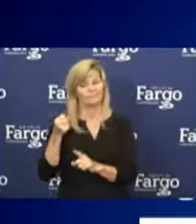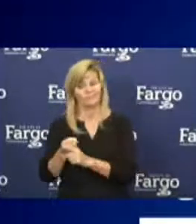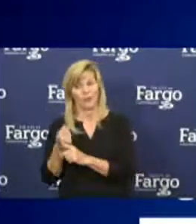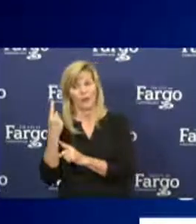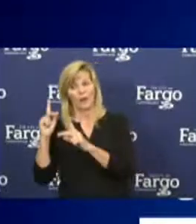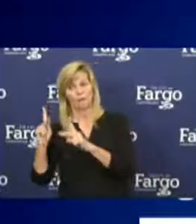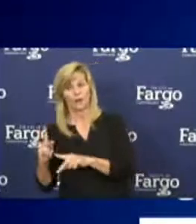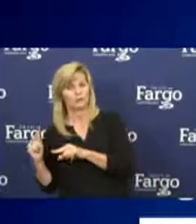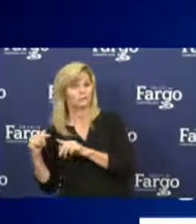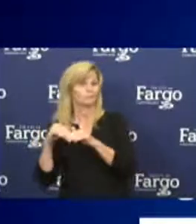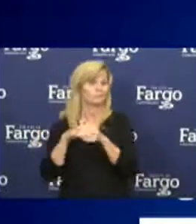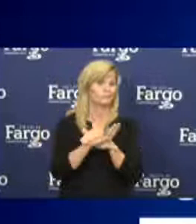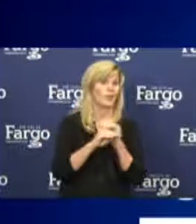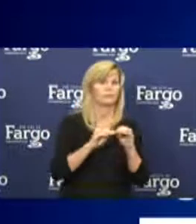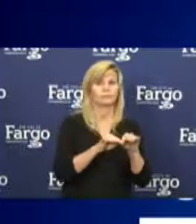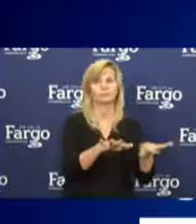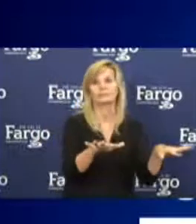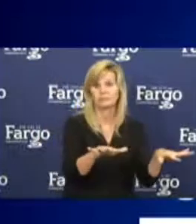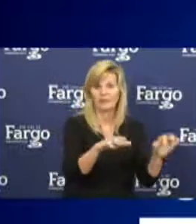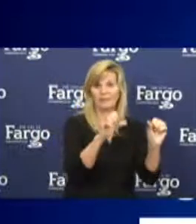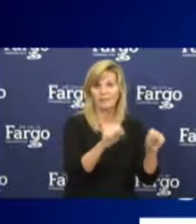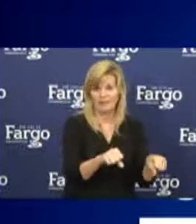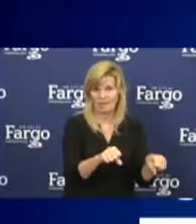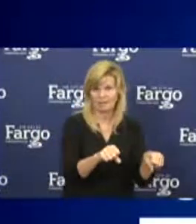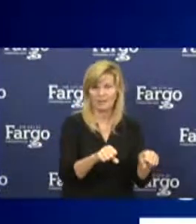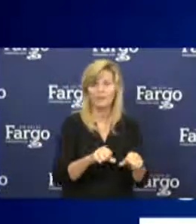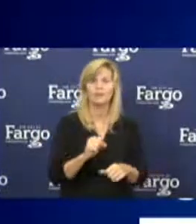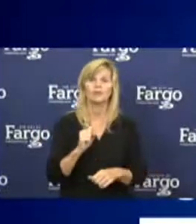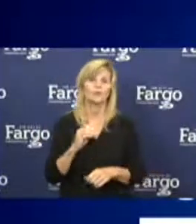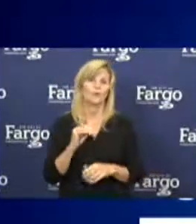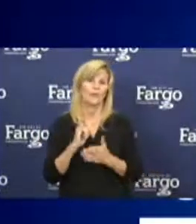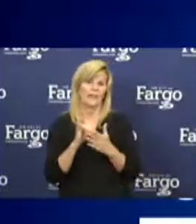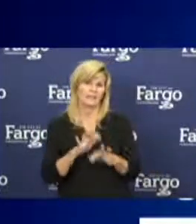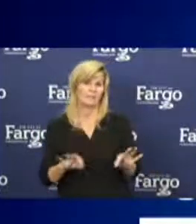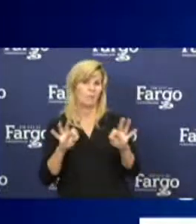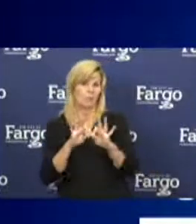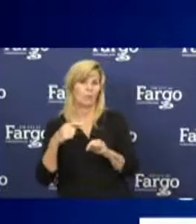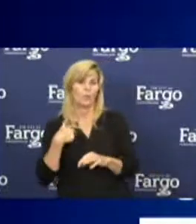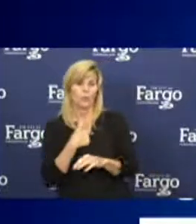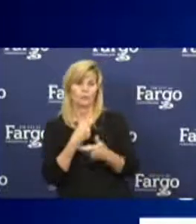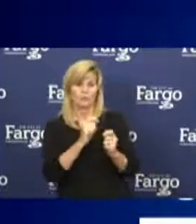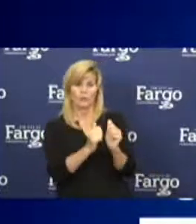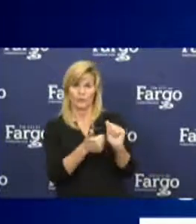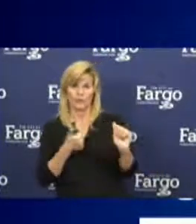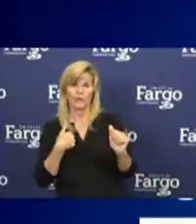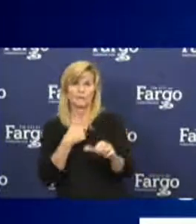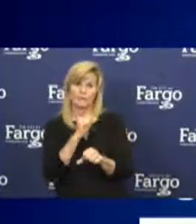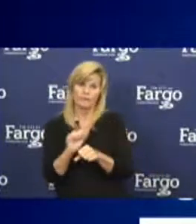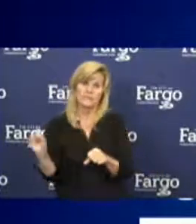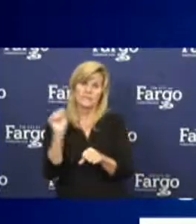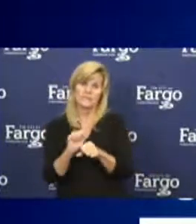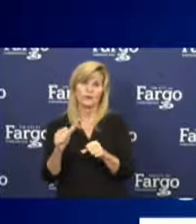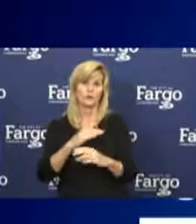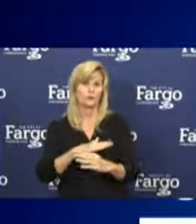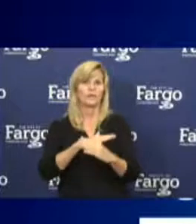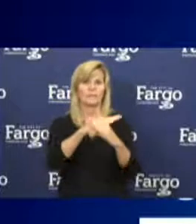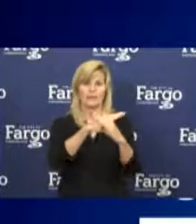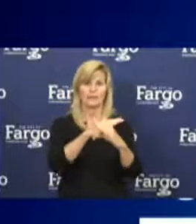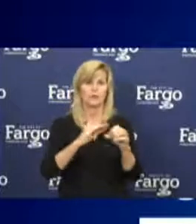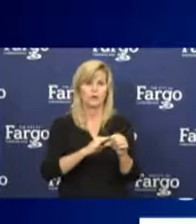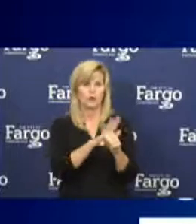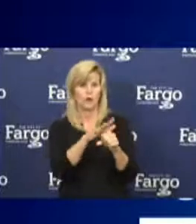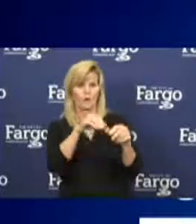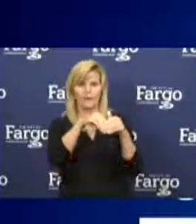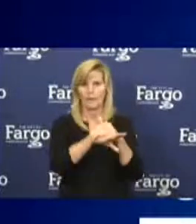person to reintroduce it back into those type of facilities, which have done so much work in order to prevent COVID into